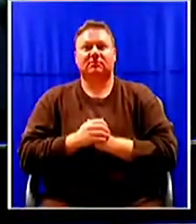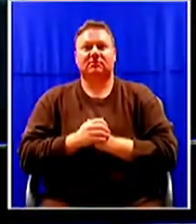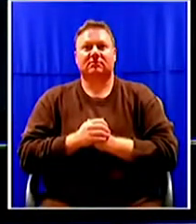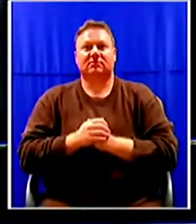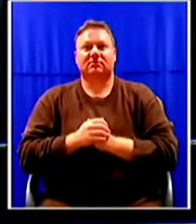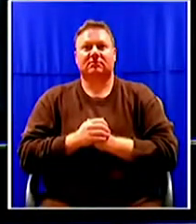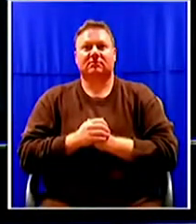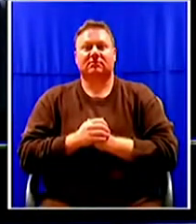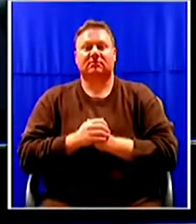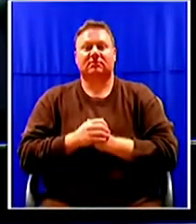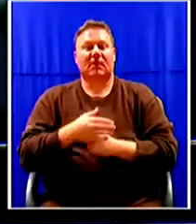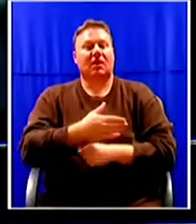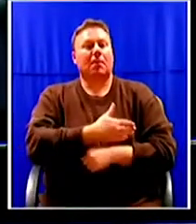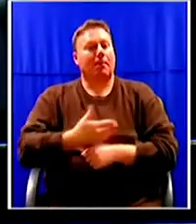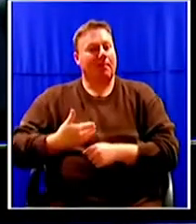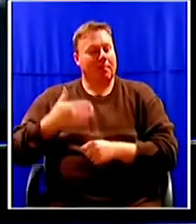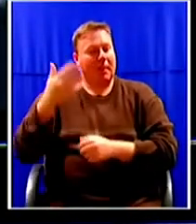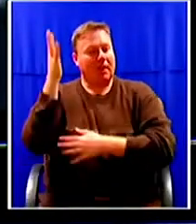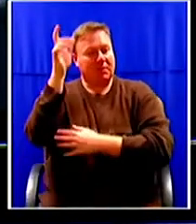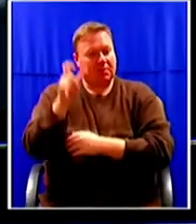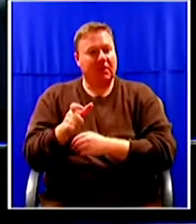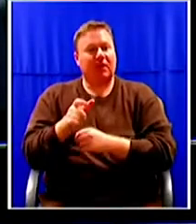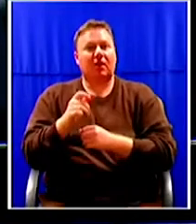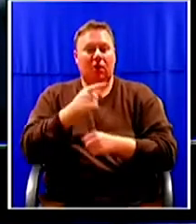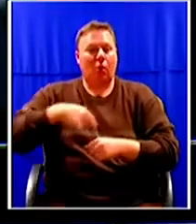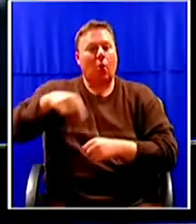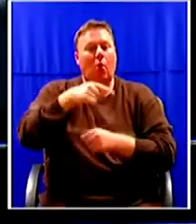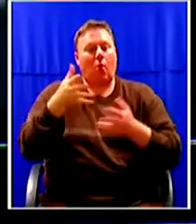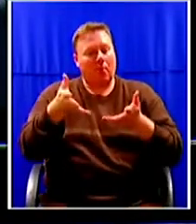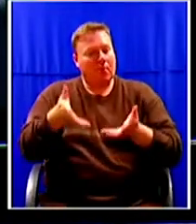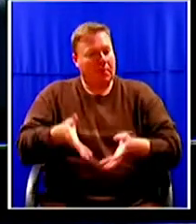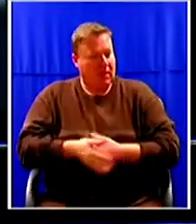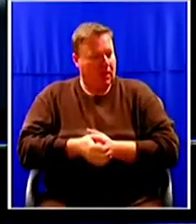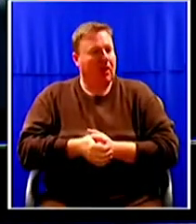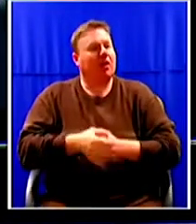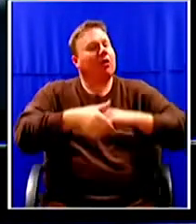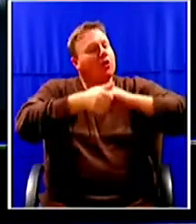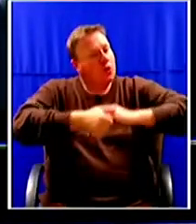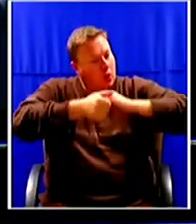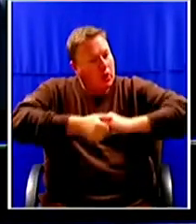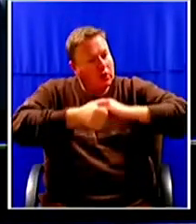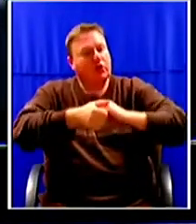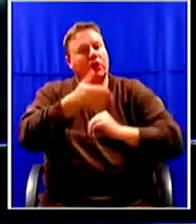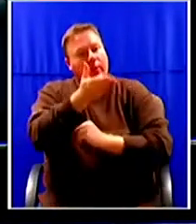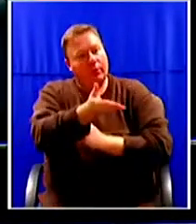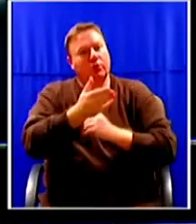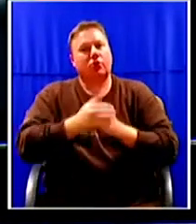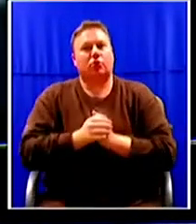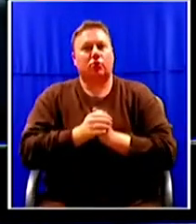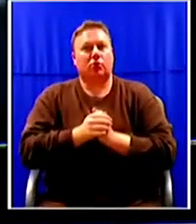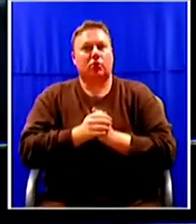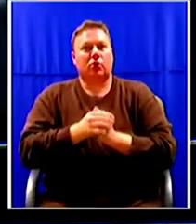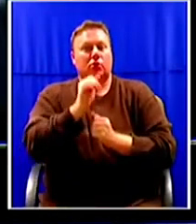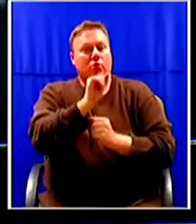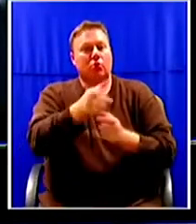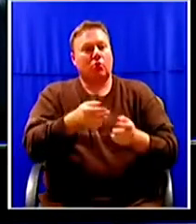Madam Speaker, on behalf of all present here, I have the honor of congratulating you on your election as